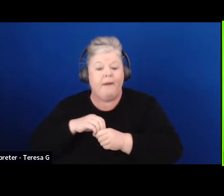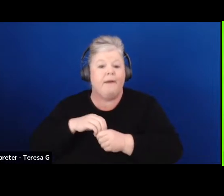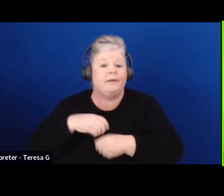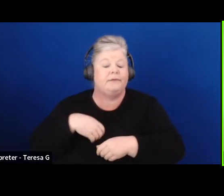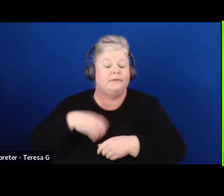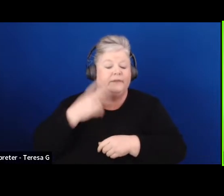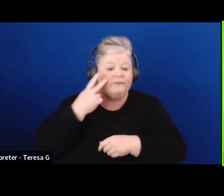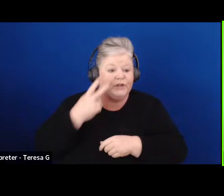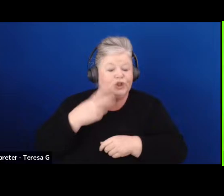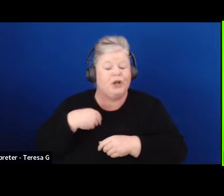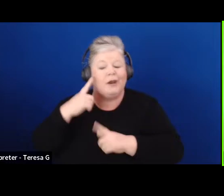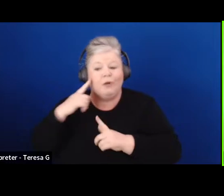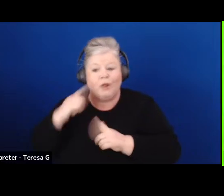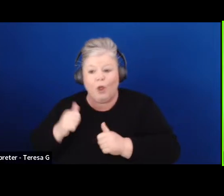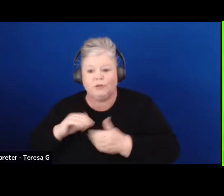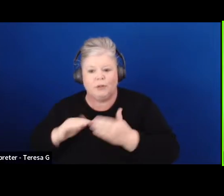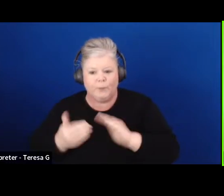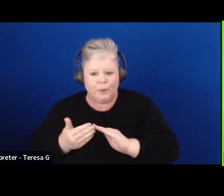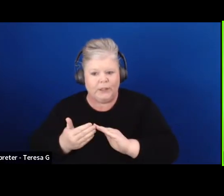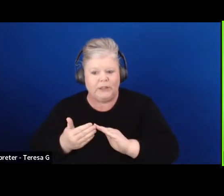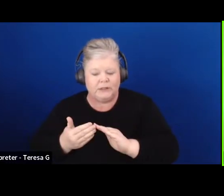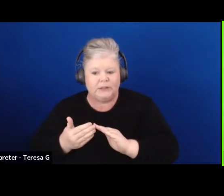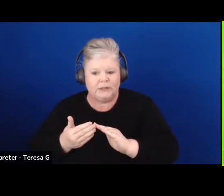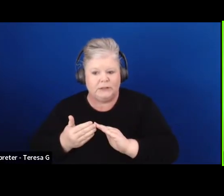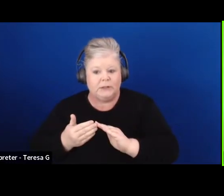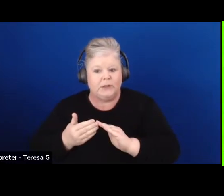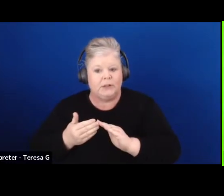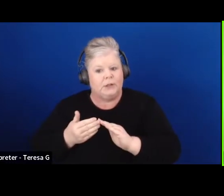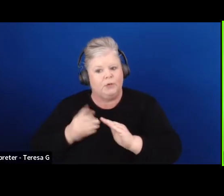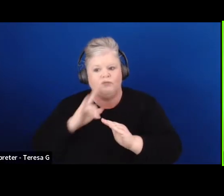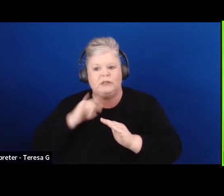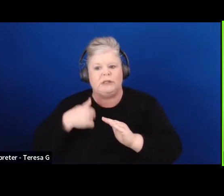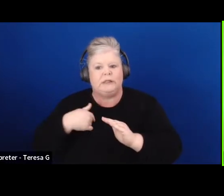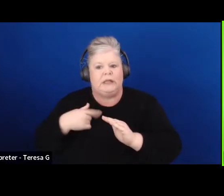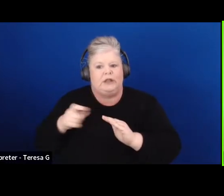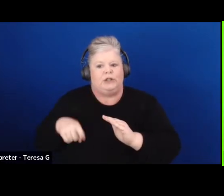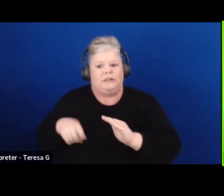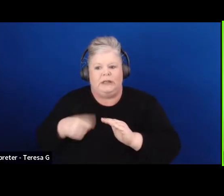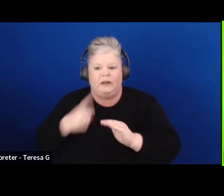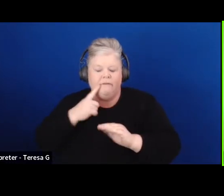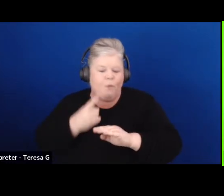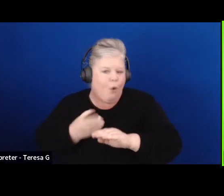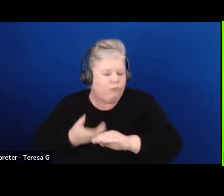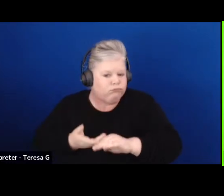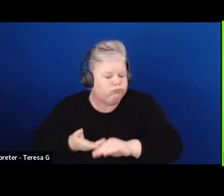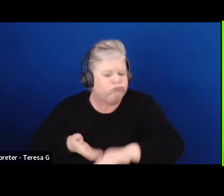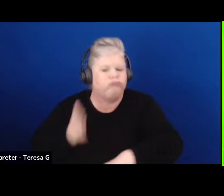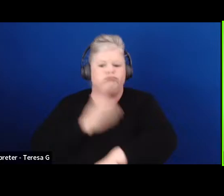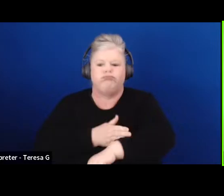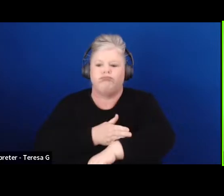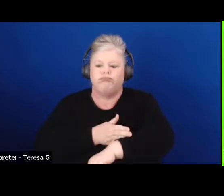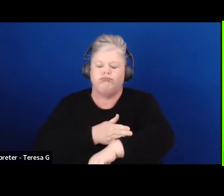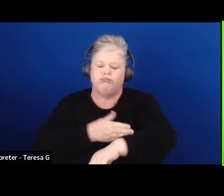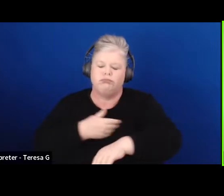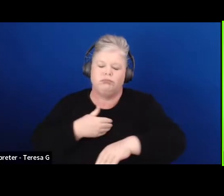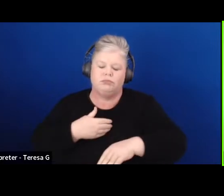communities. And right now, there is a need for increased support service